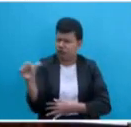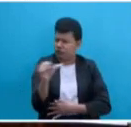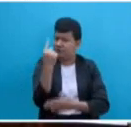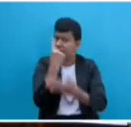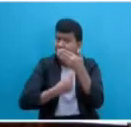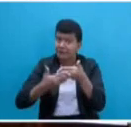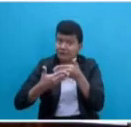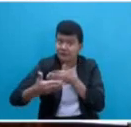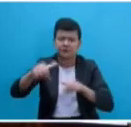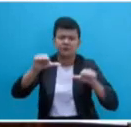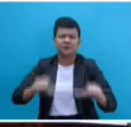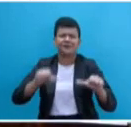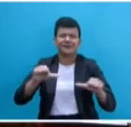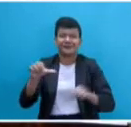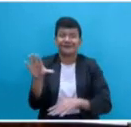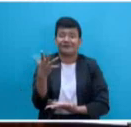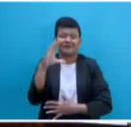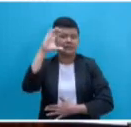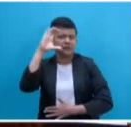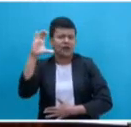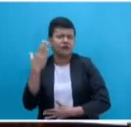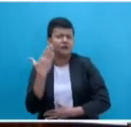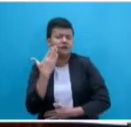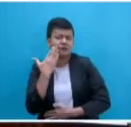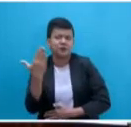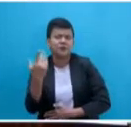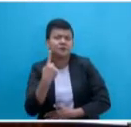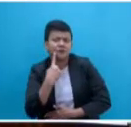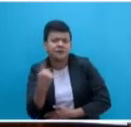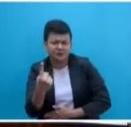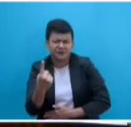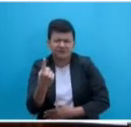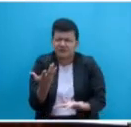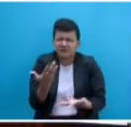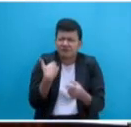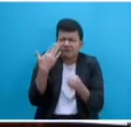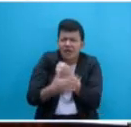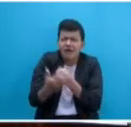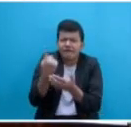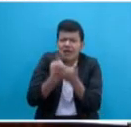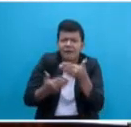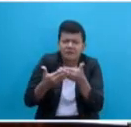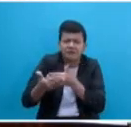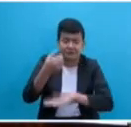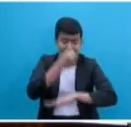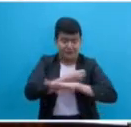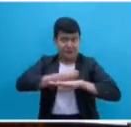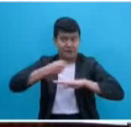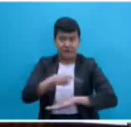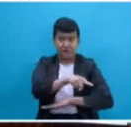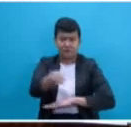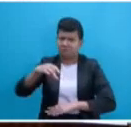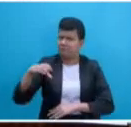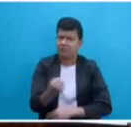address must be given gracefully. The government must take responsibility for putting our head of state